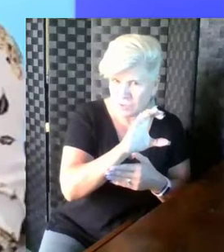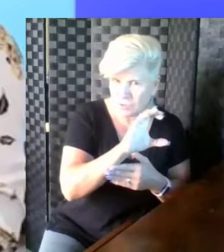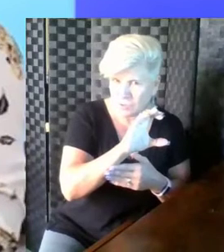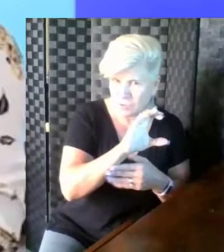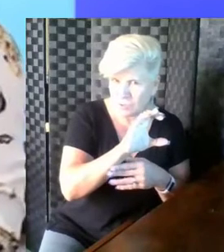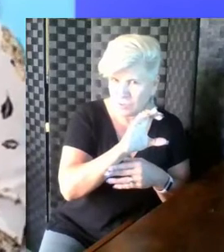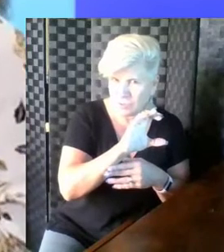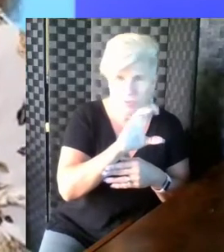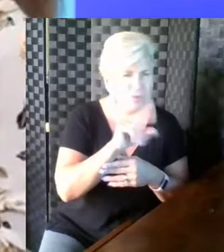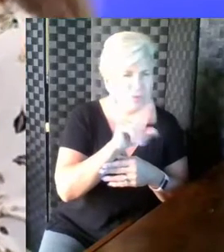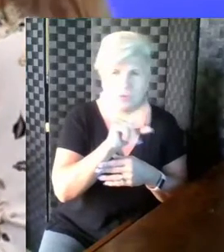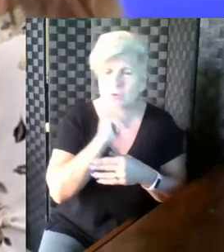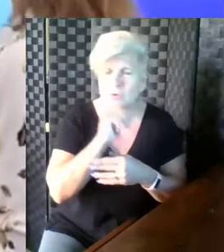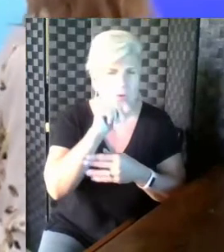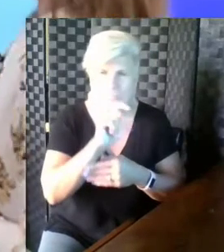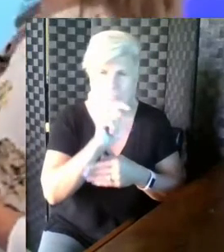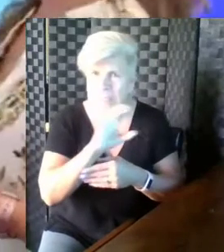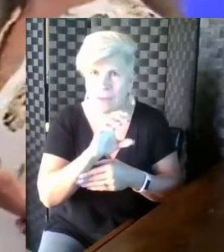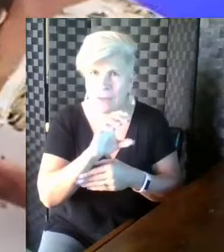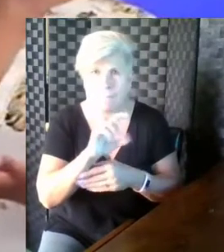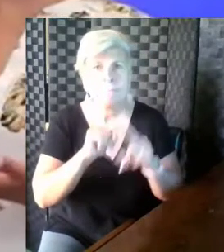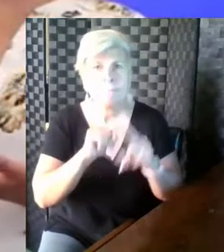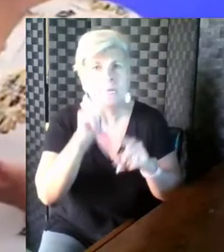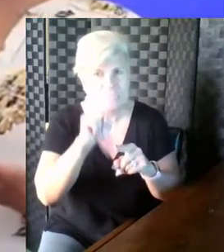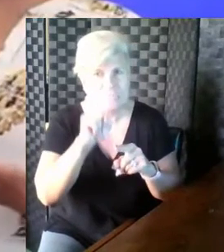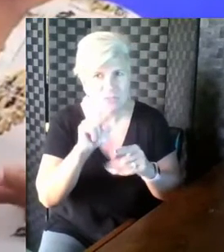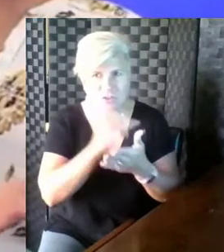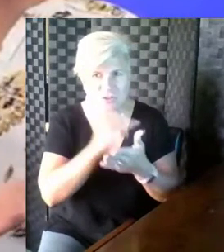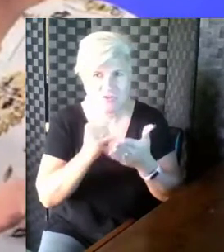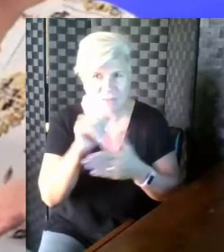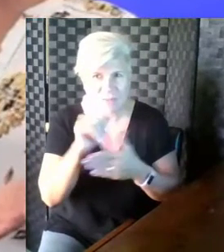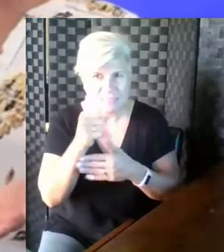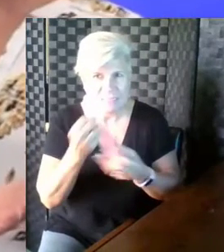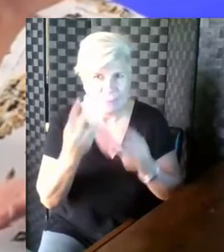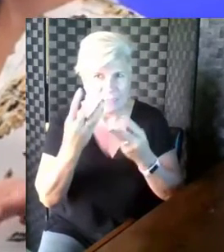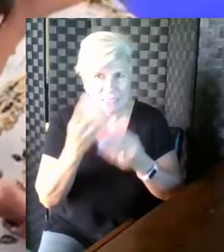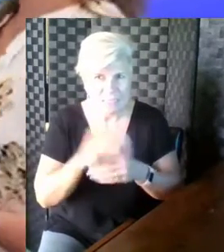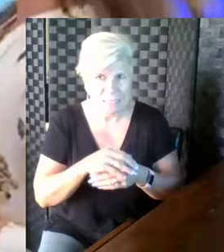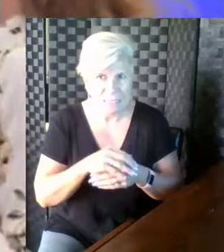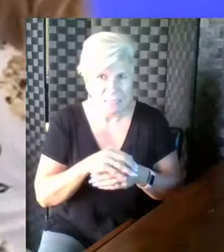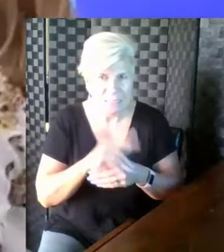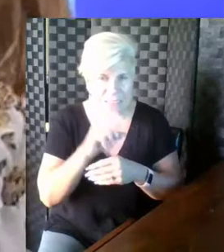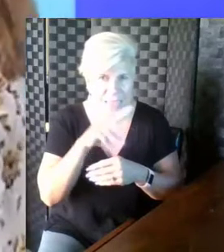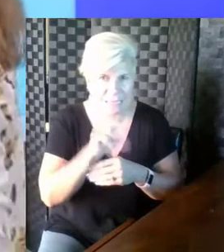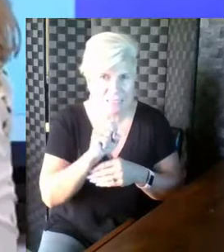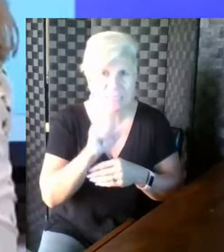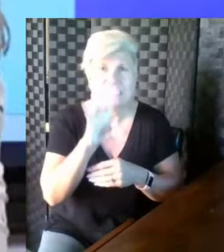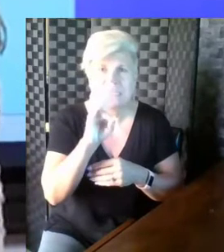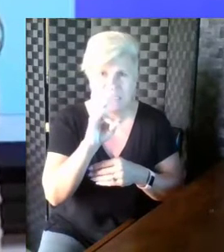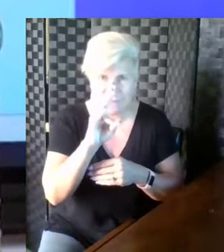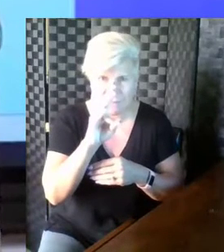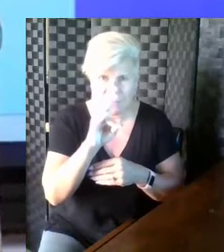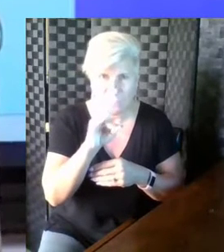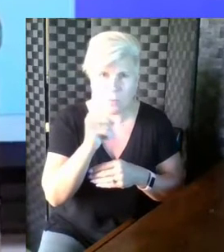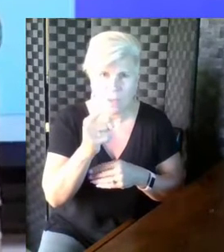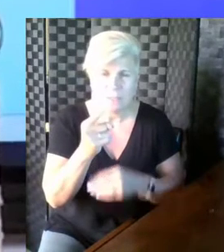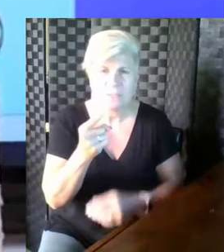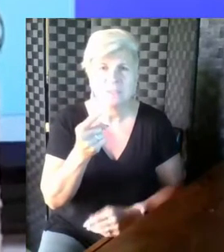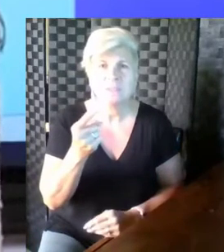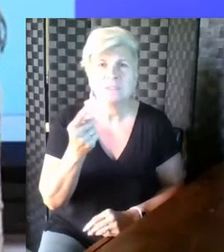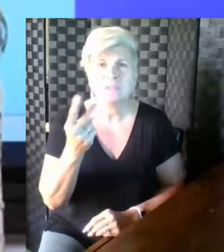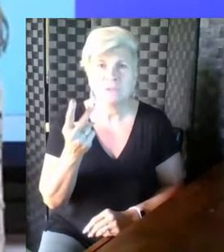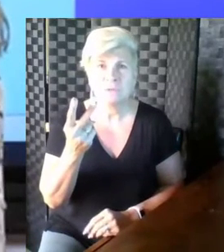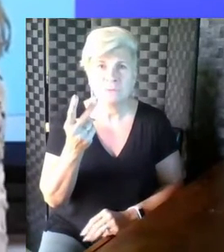75? I don't, but I do need to draw some tens, right? How many? Perfect, 7. So let's do that.